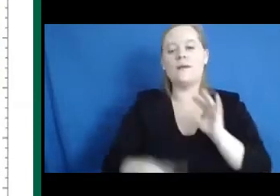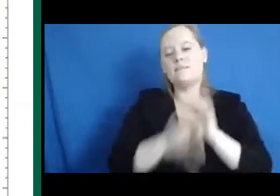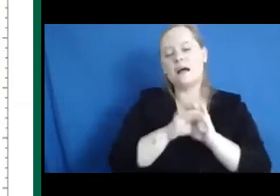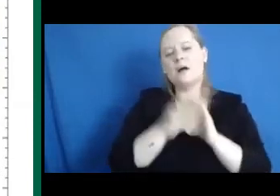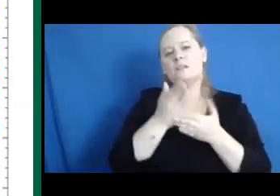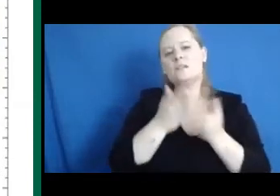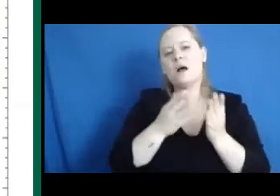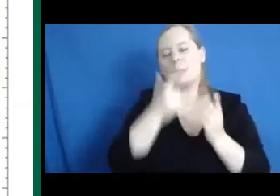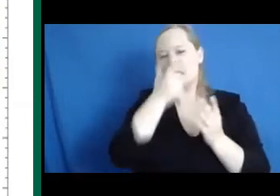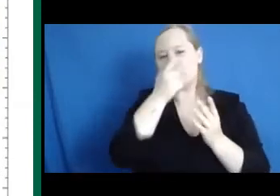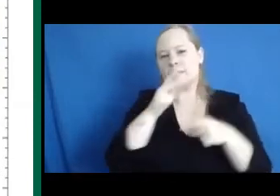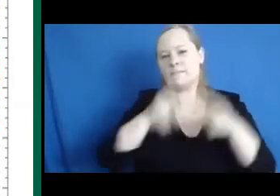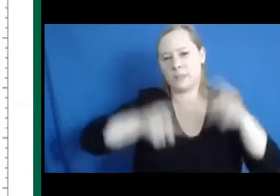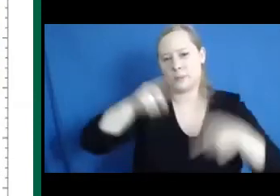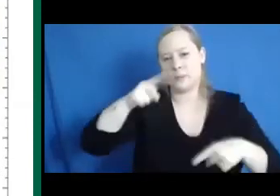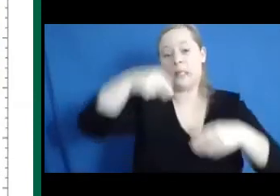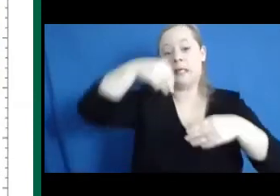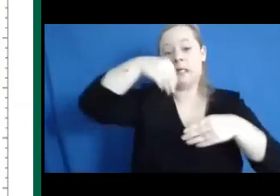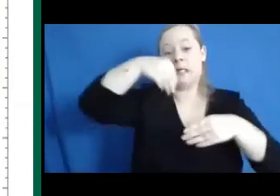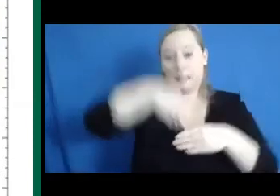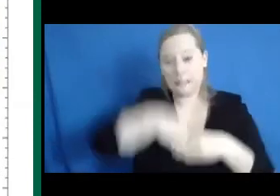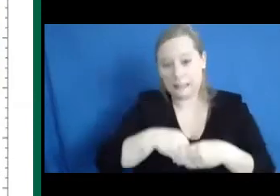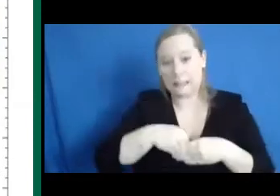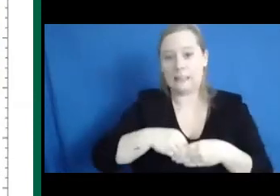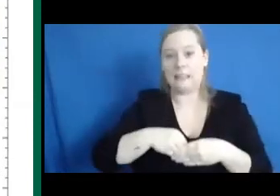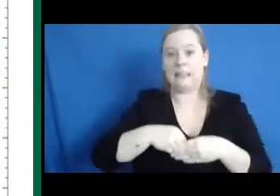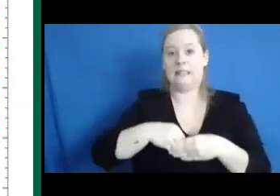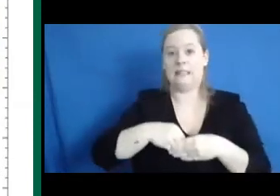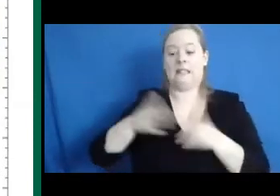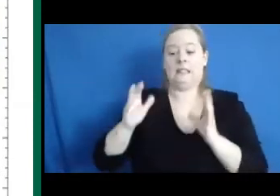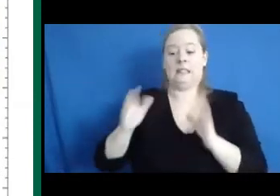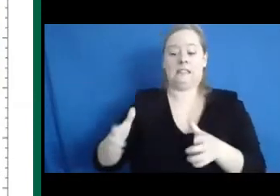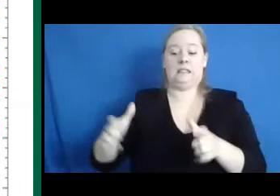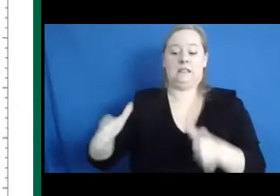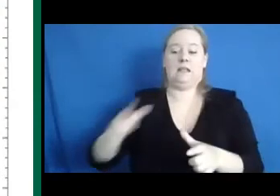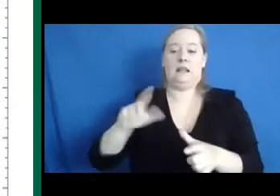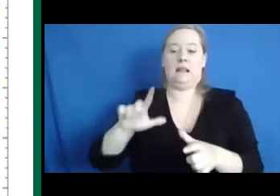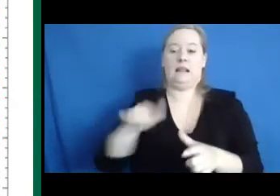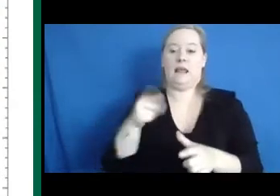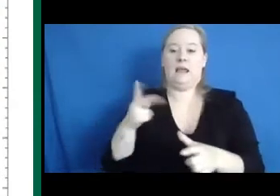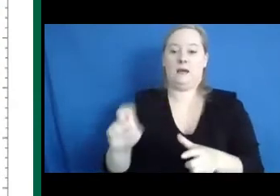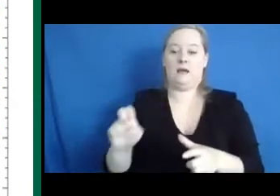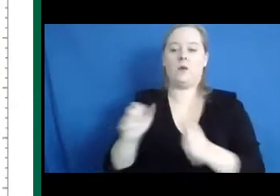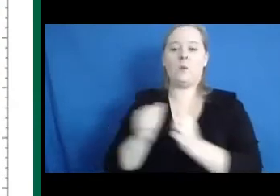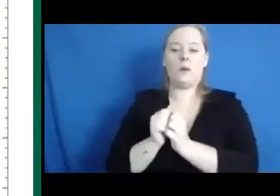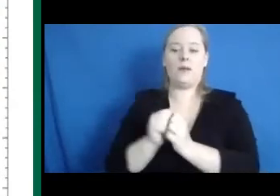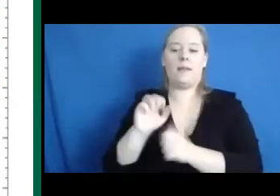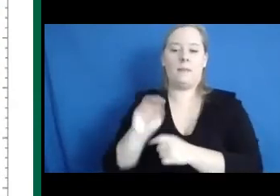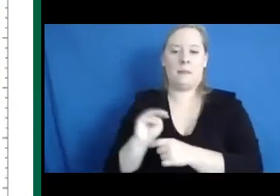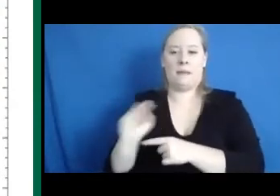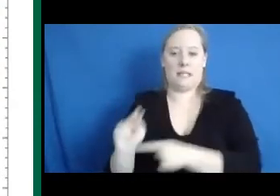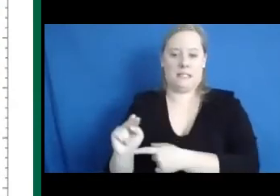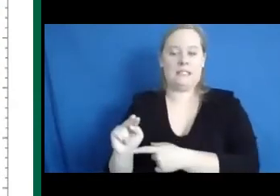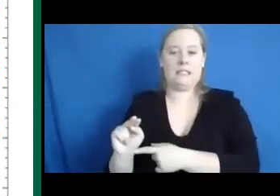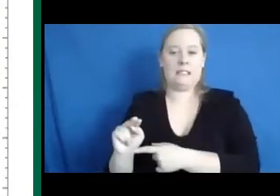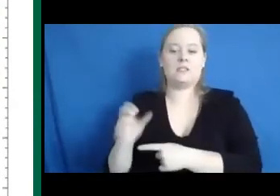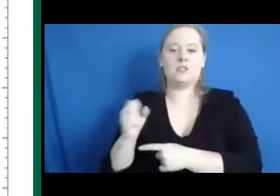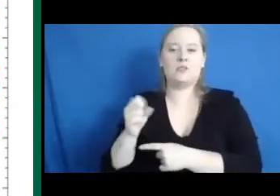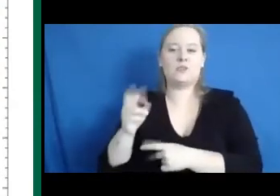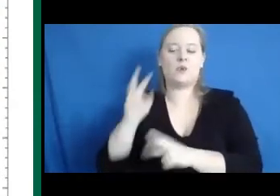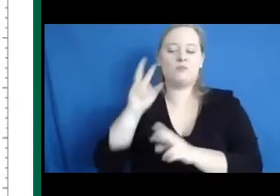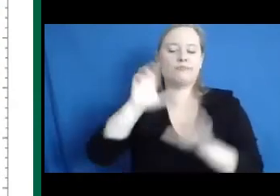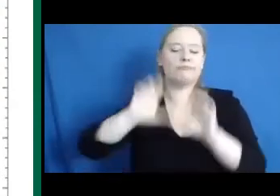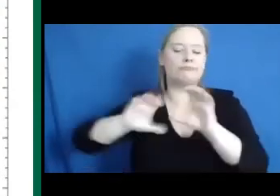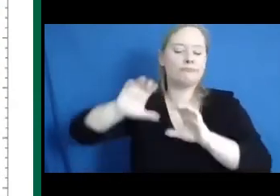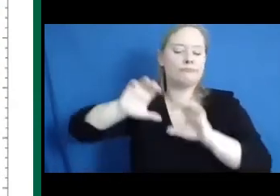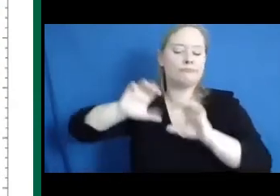variation within the cores of Farmington Lake in regards to manganese. And so we're looking into that and definitely